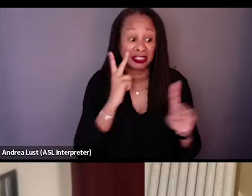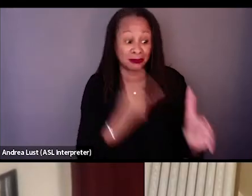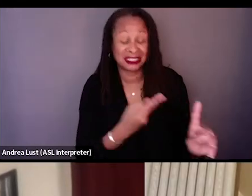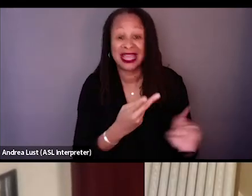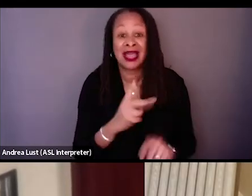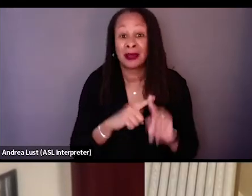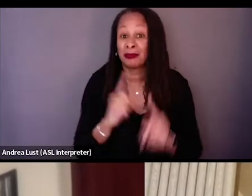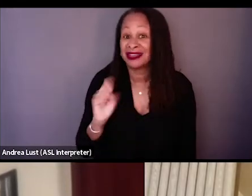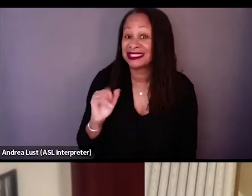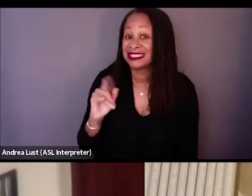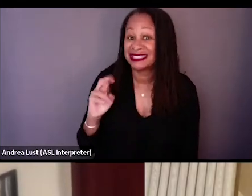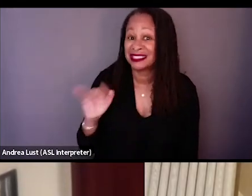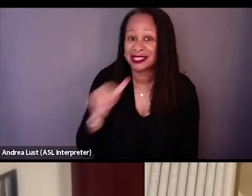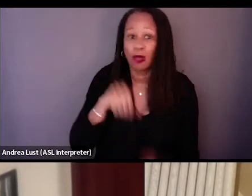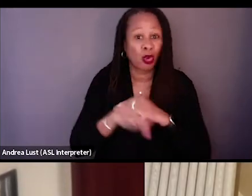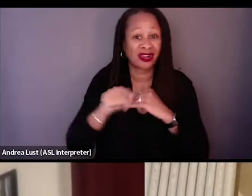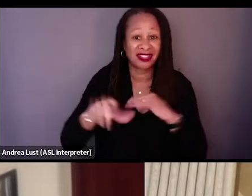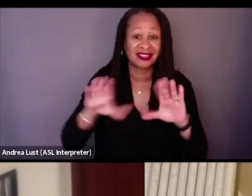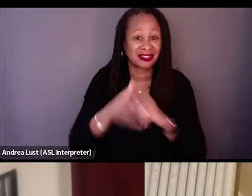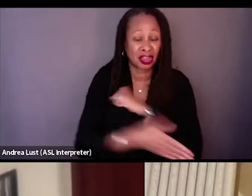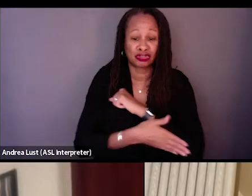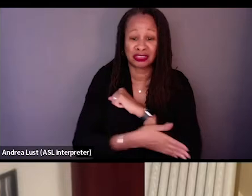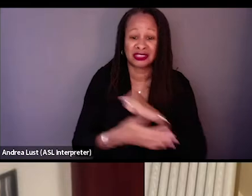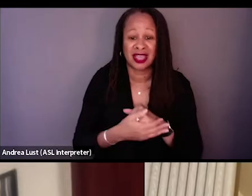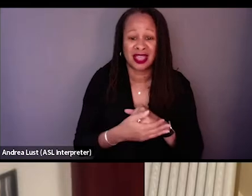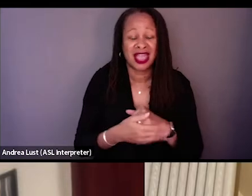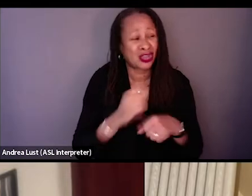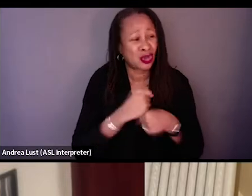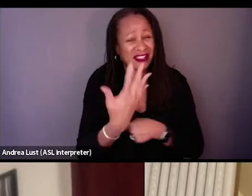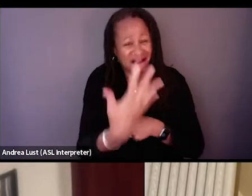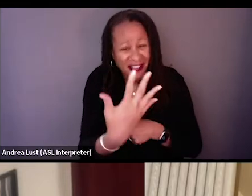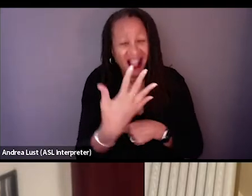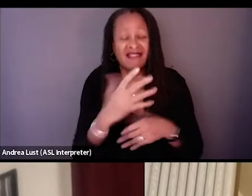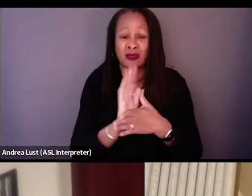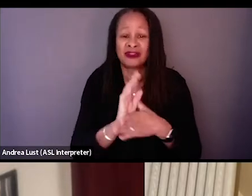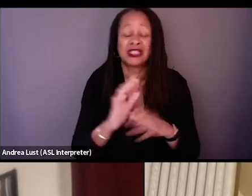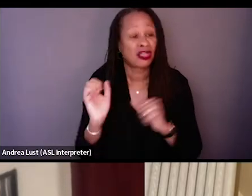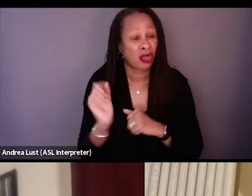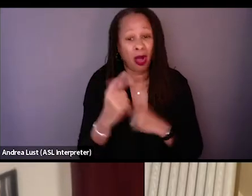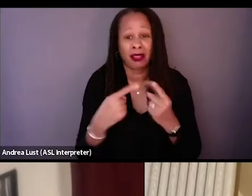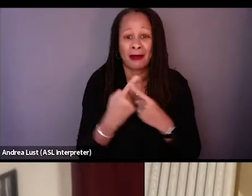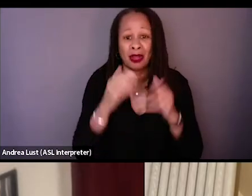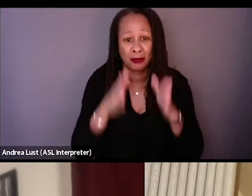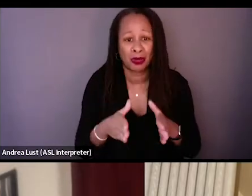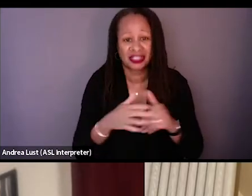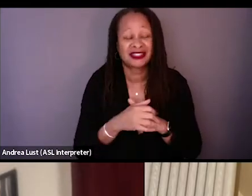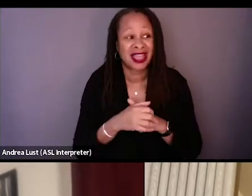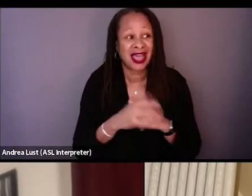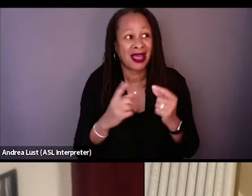so I just sort of blurted this thing out. You made 5 movies and they're all about somebody, a Black person acting like something they aren't. He